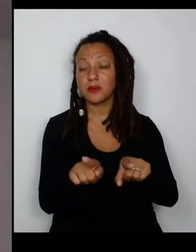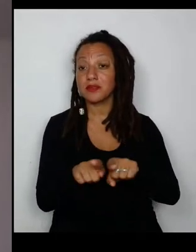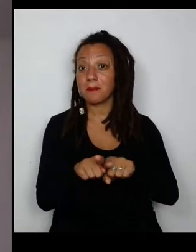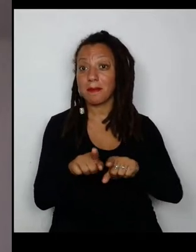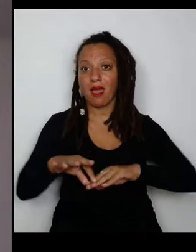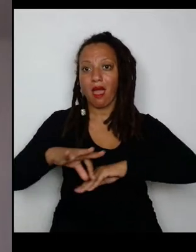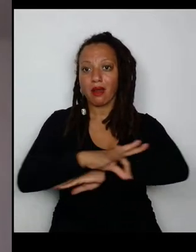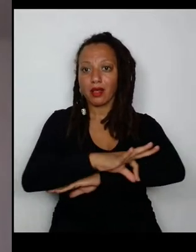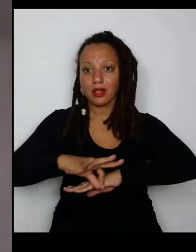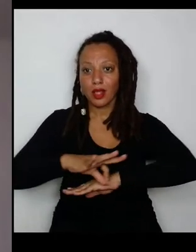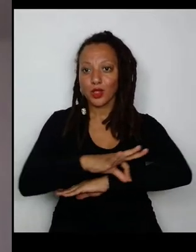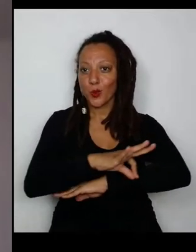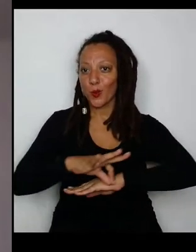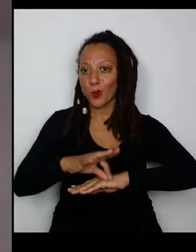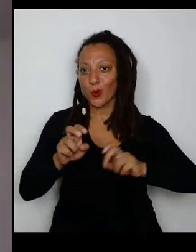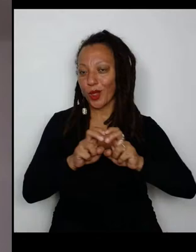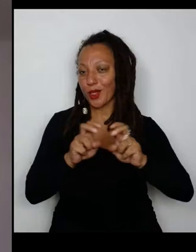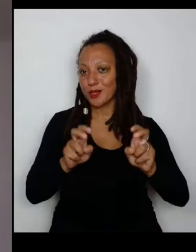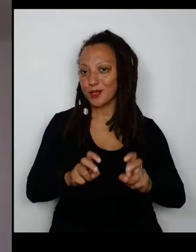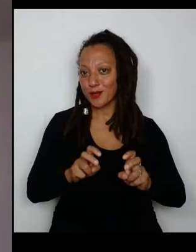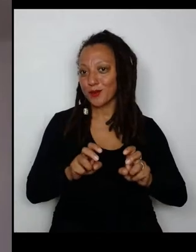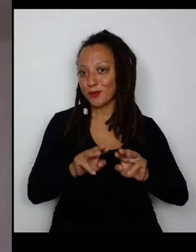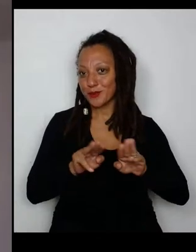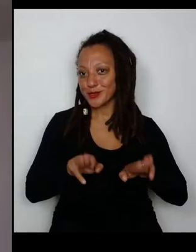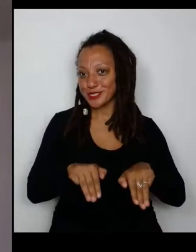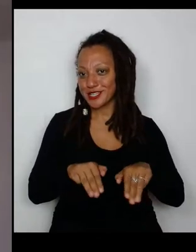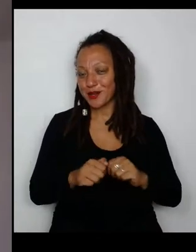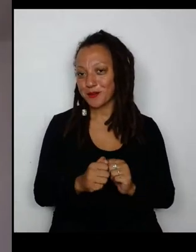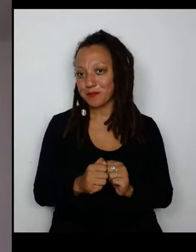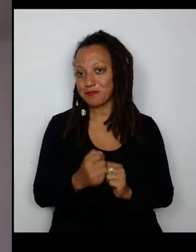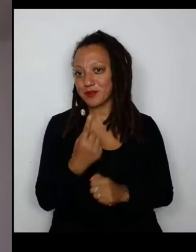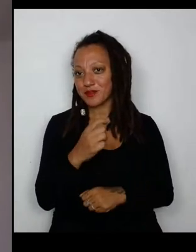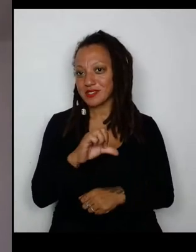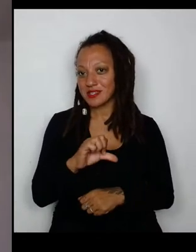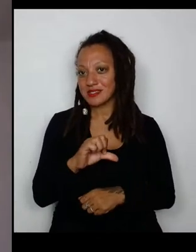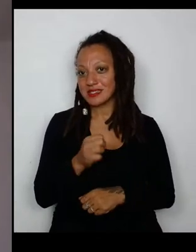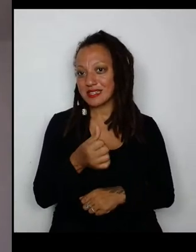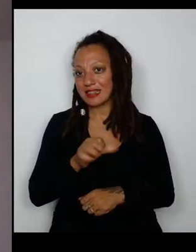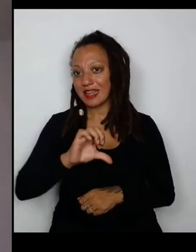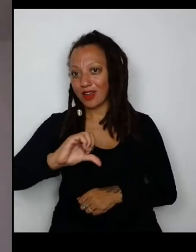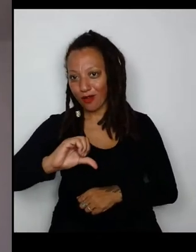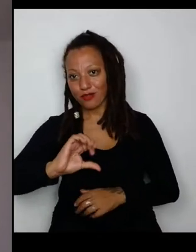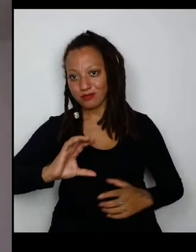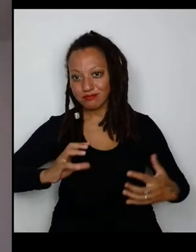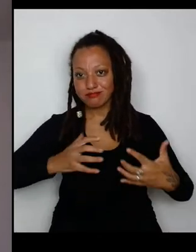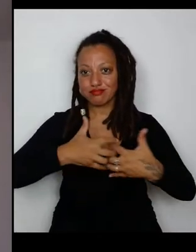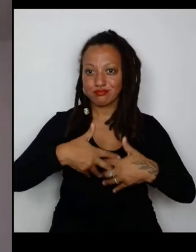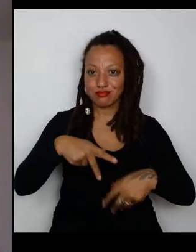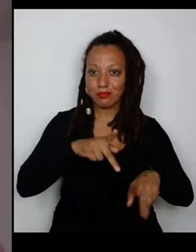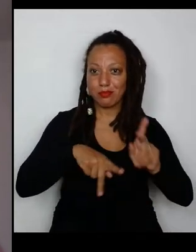architecture of the museum which culminated in 1969